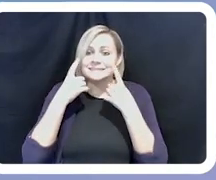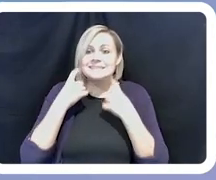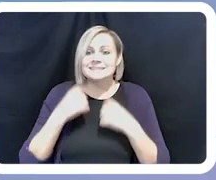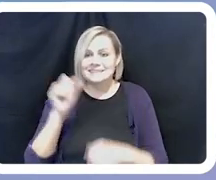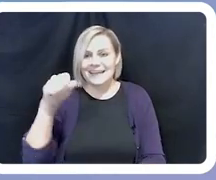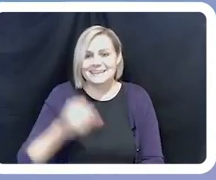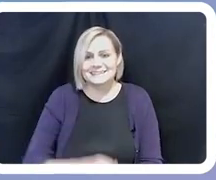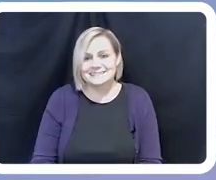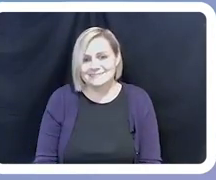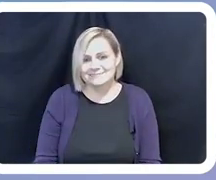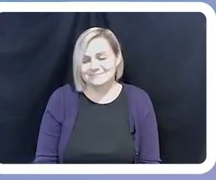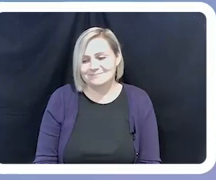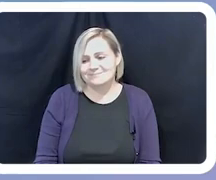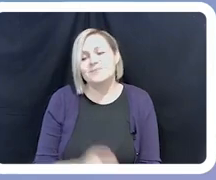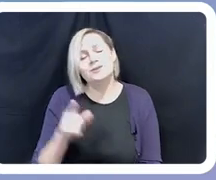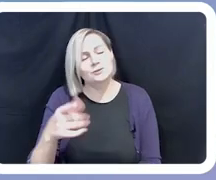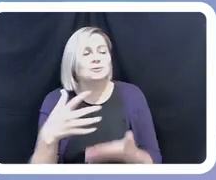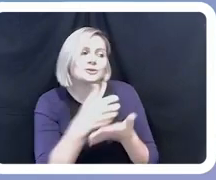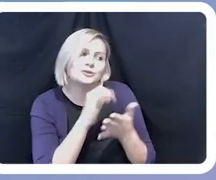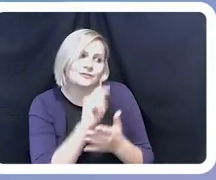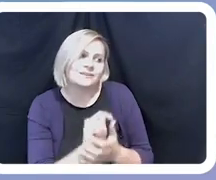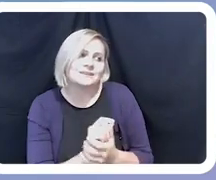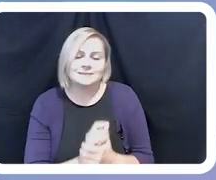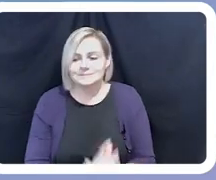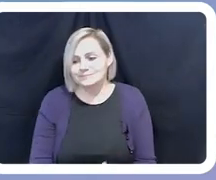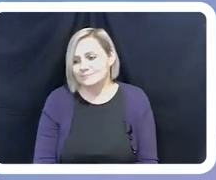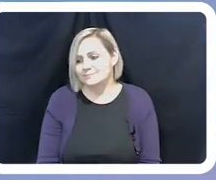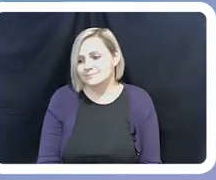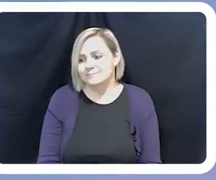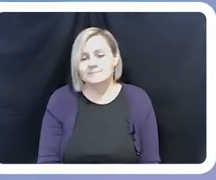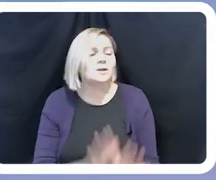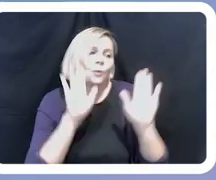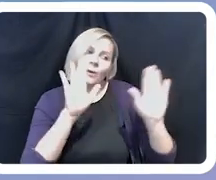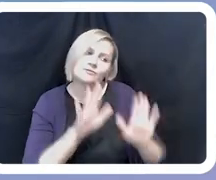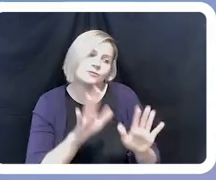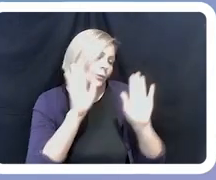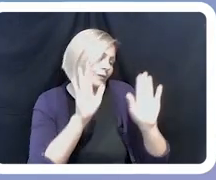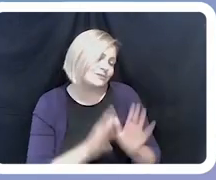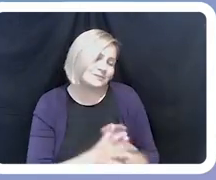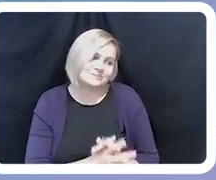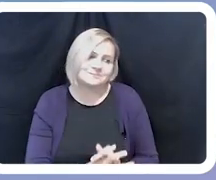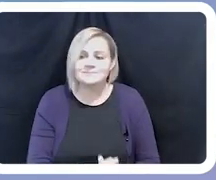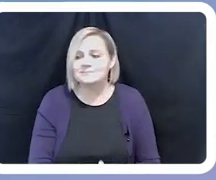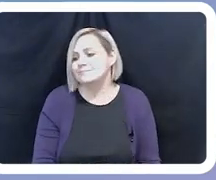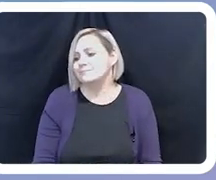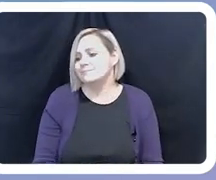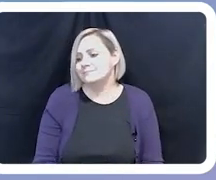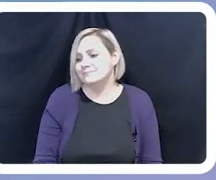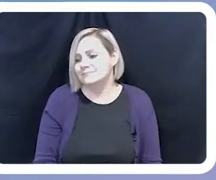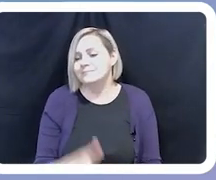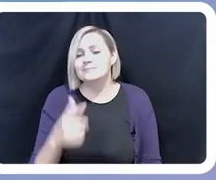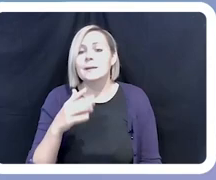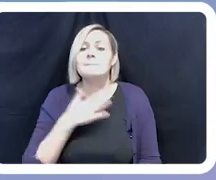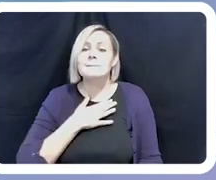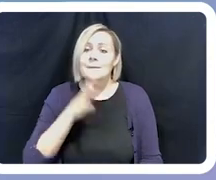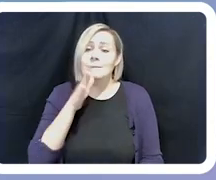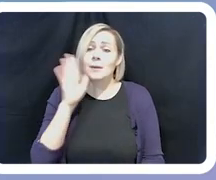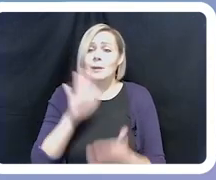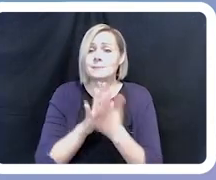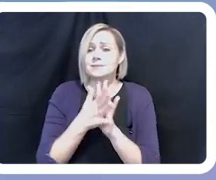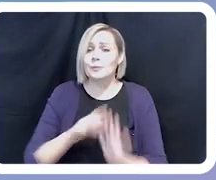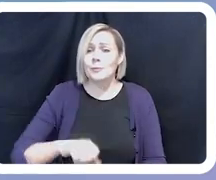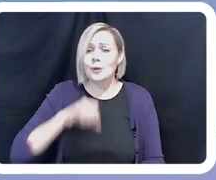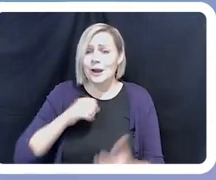excitement feels. Well, you're so deserving. Thank you. Just wonderful, absolutely wonderful. I'm gonna make my mom so proud